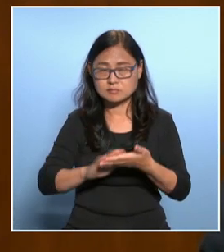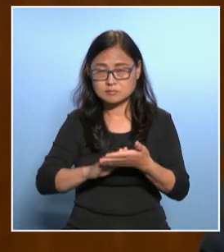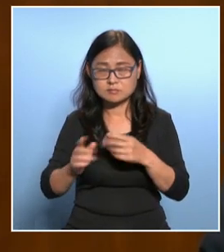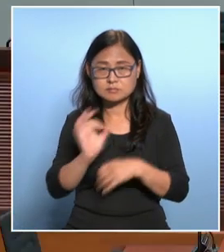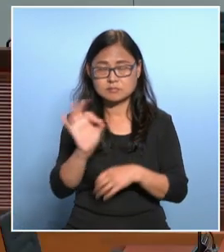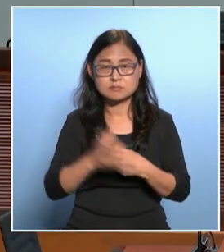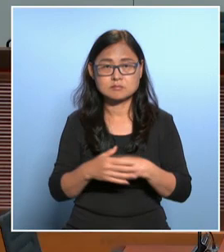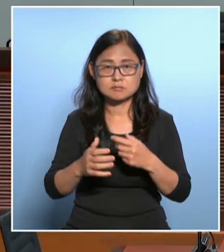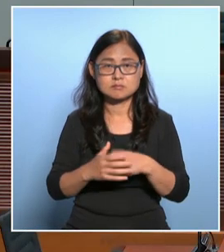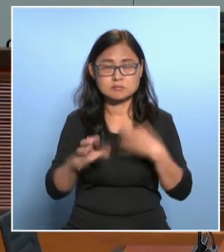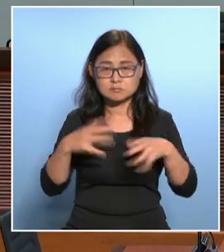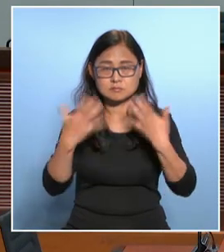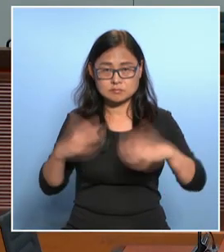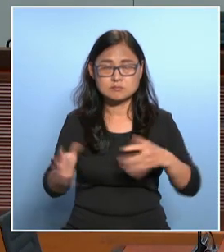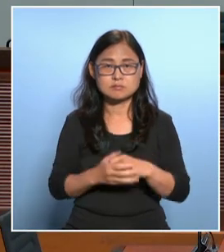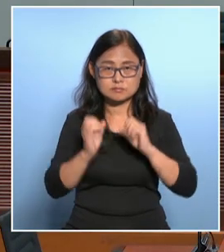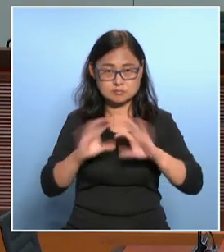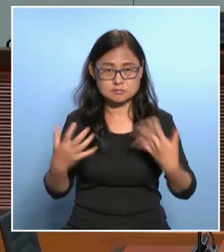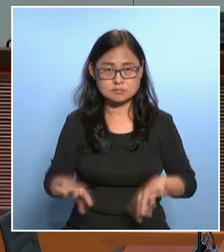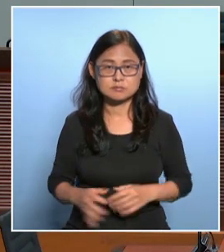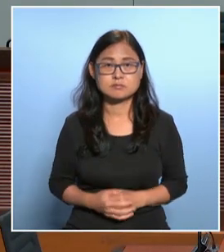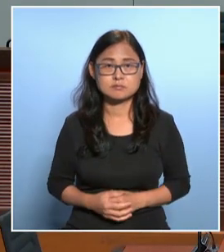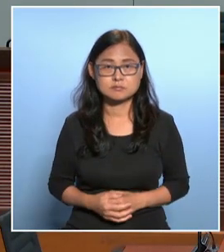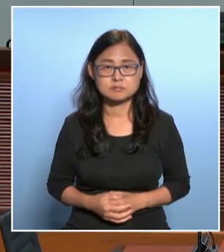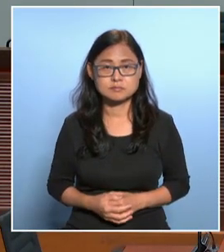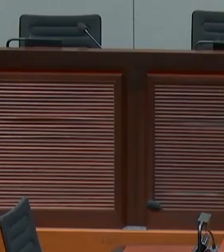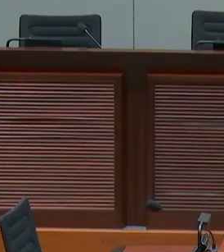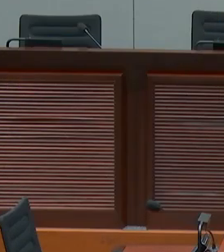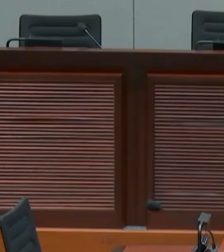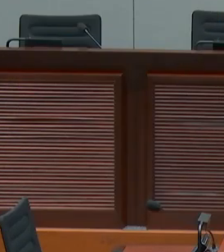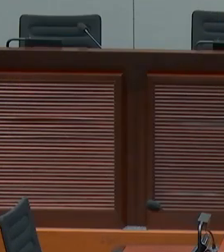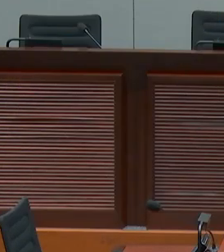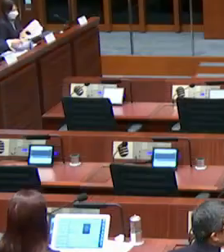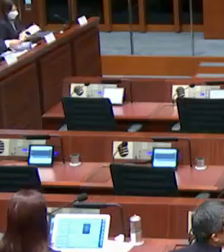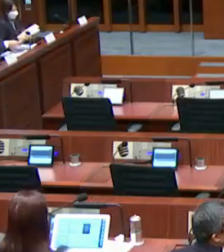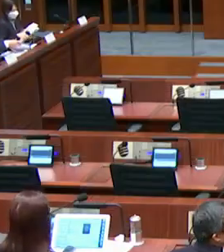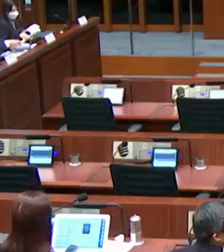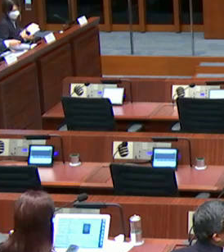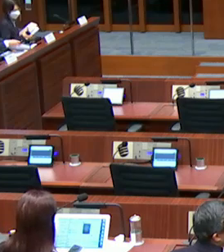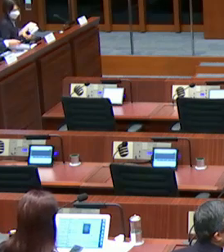any other business? I don't have any AOB items. Meeting is now adjourned. Thank you very much.